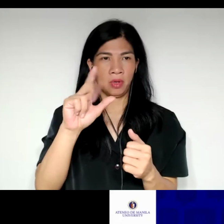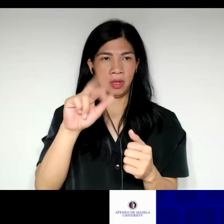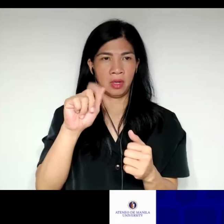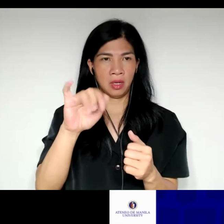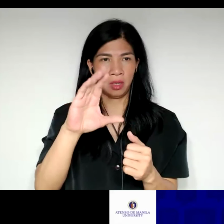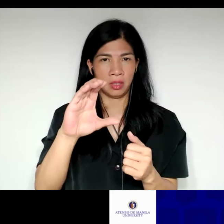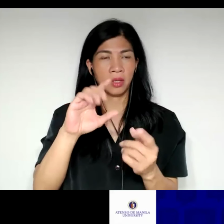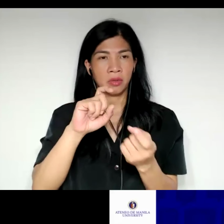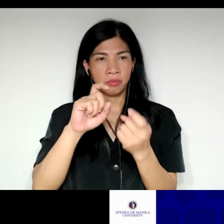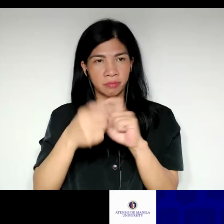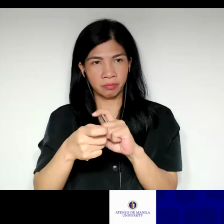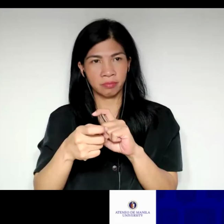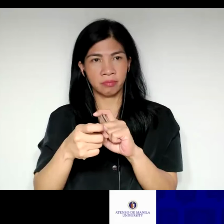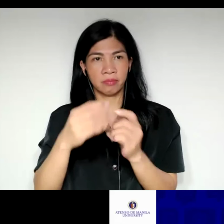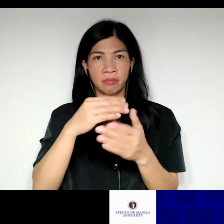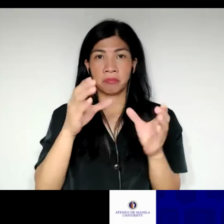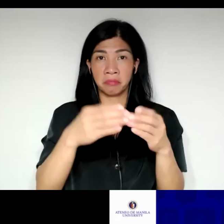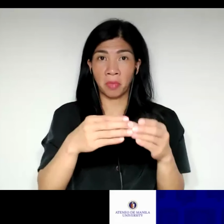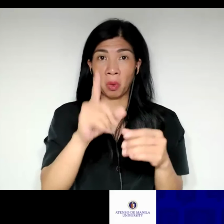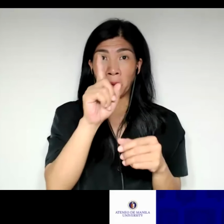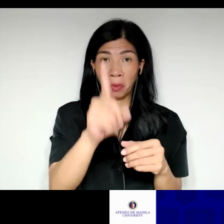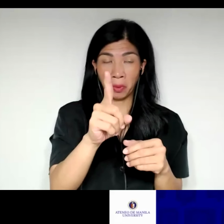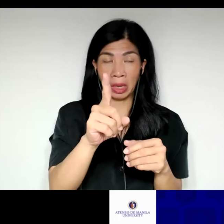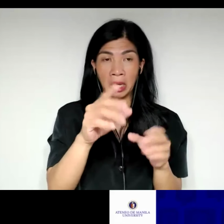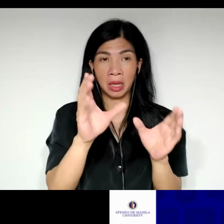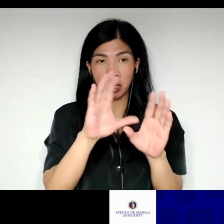Our transmission sector is owned by one corporation,